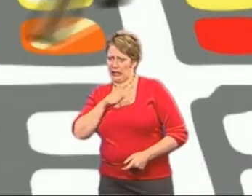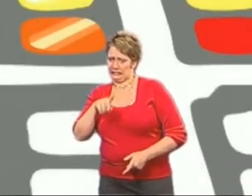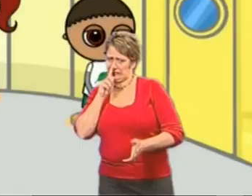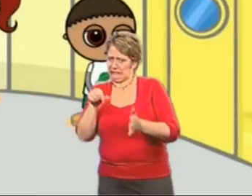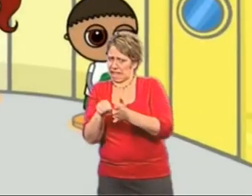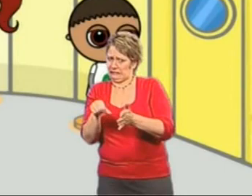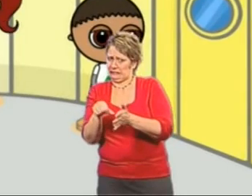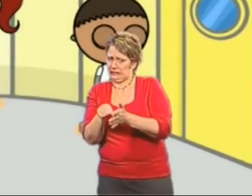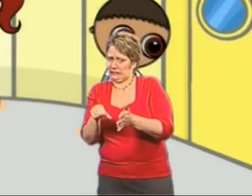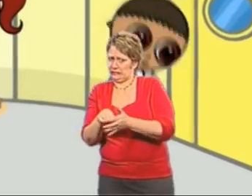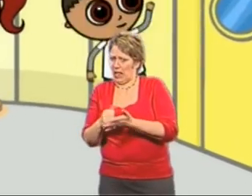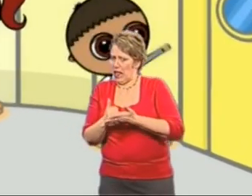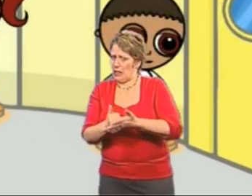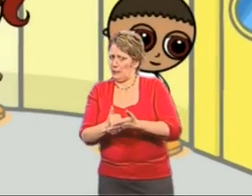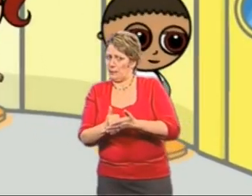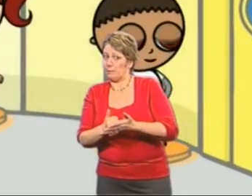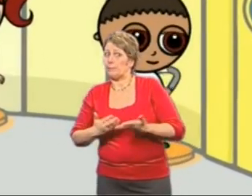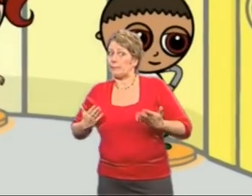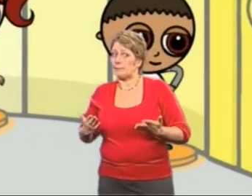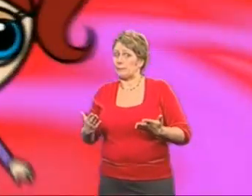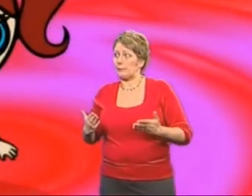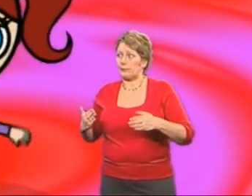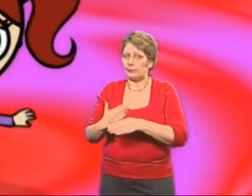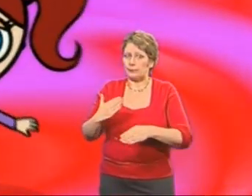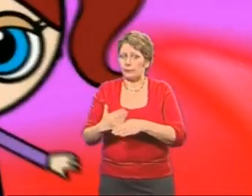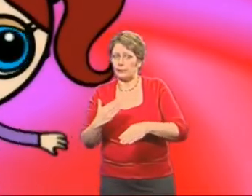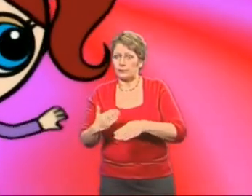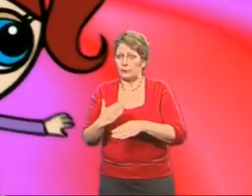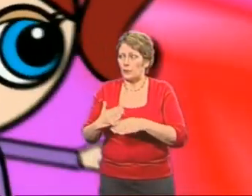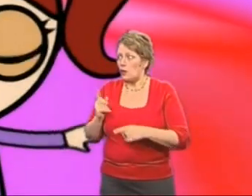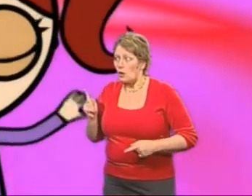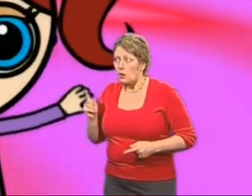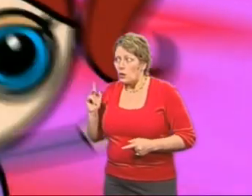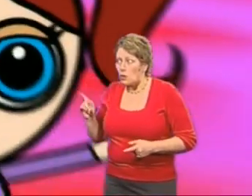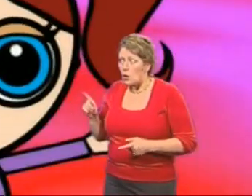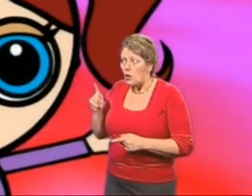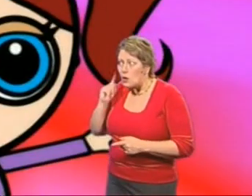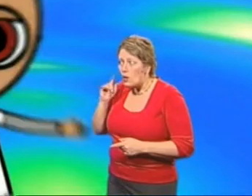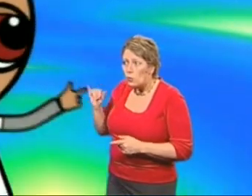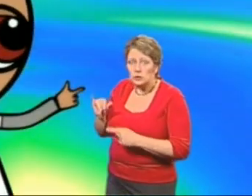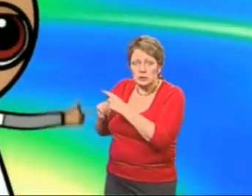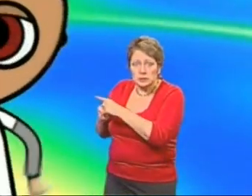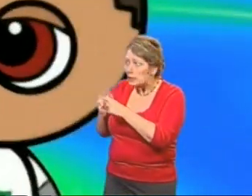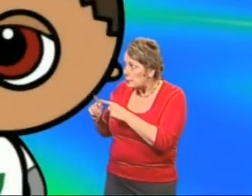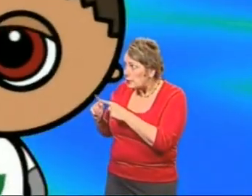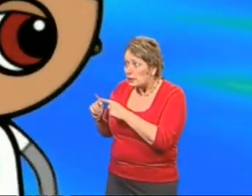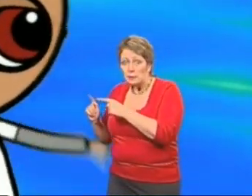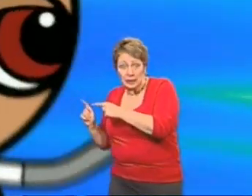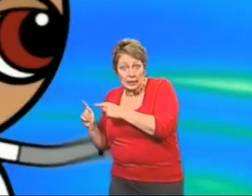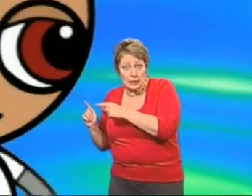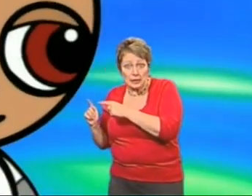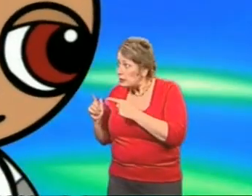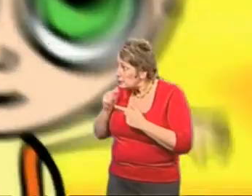There's work to be done. Ellie, Ellie, Ellie! Ellie! Mick!